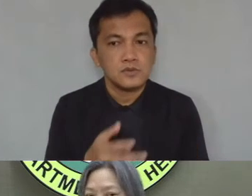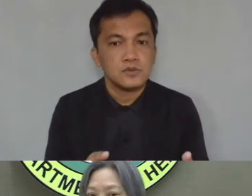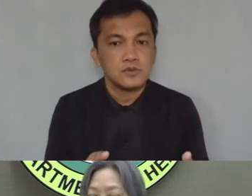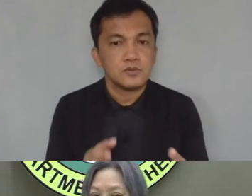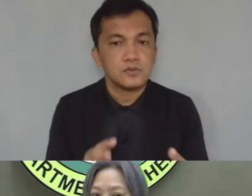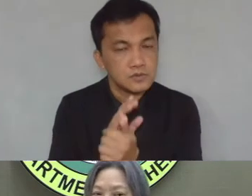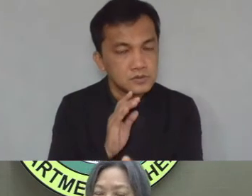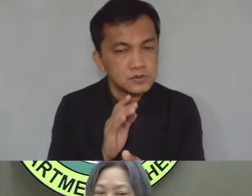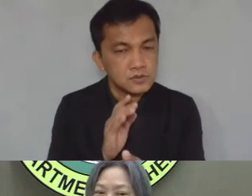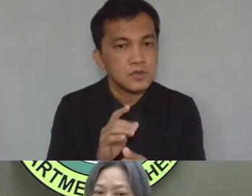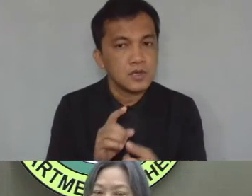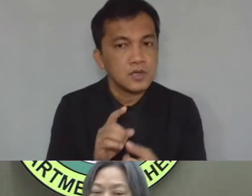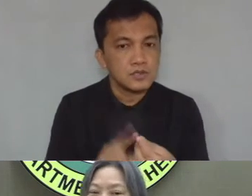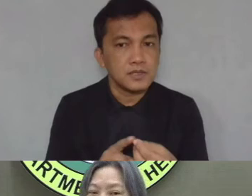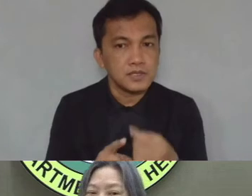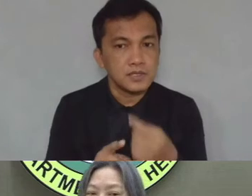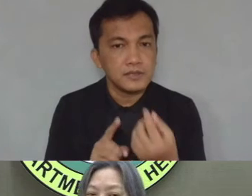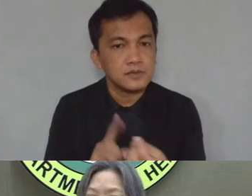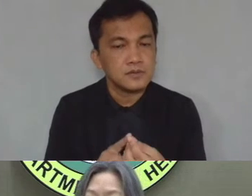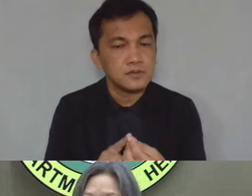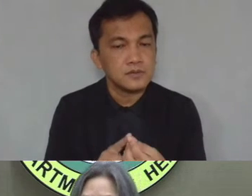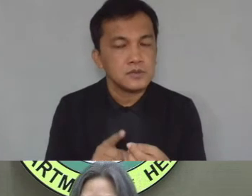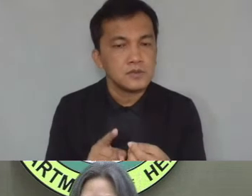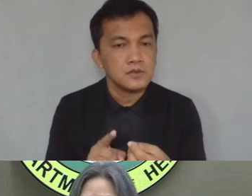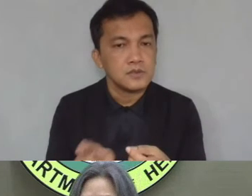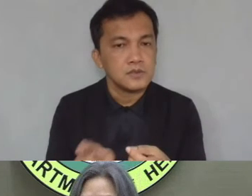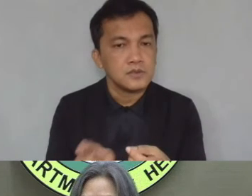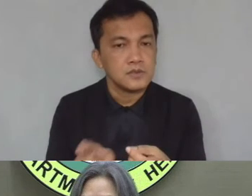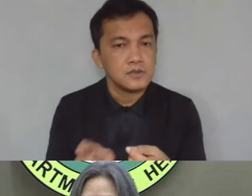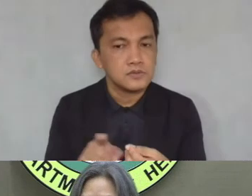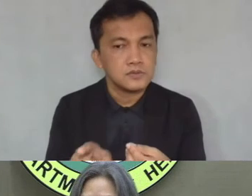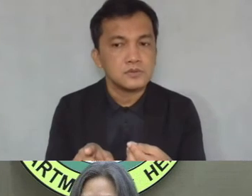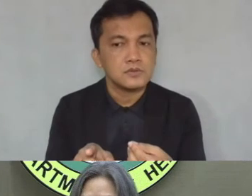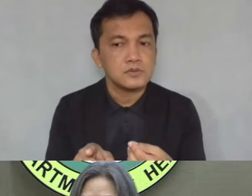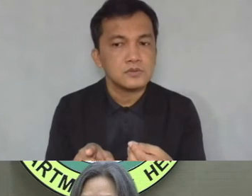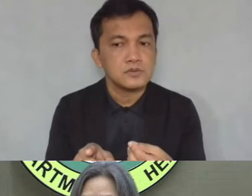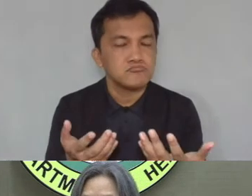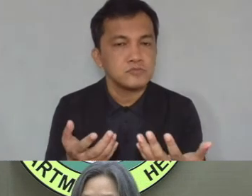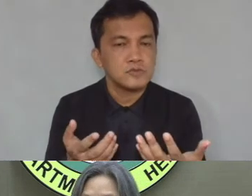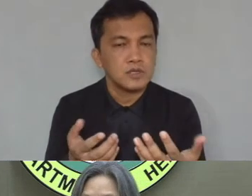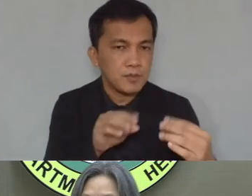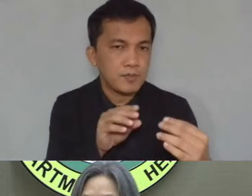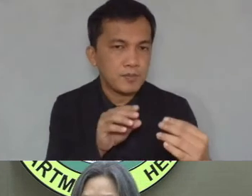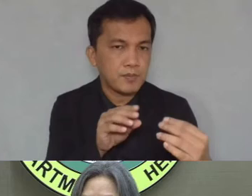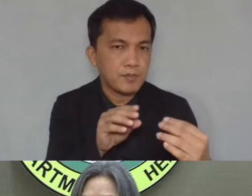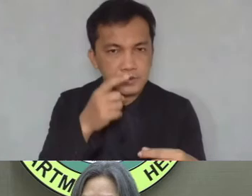IT person with the competency, you need him to know about the Data Privacy Act in terms of health information, for